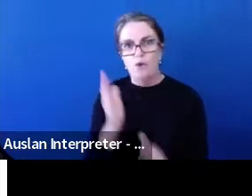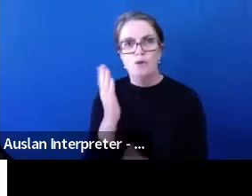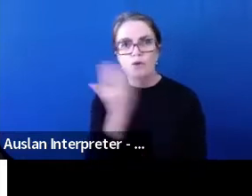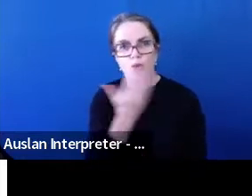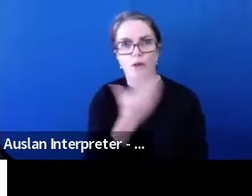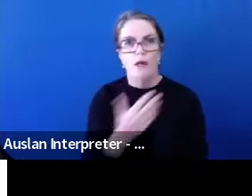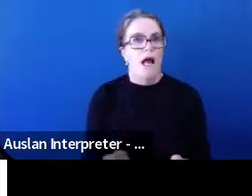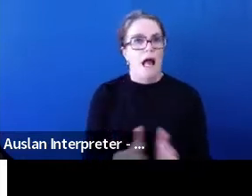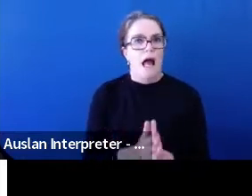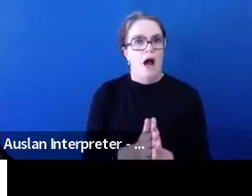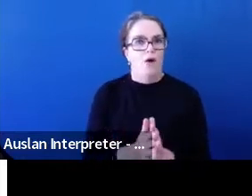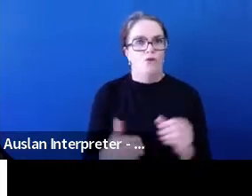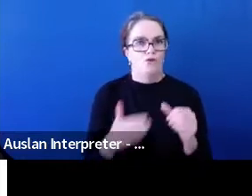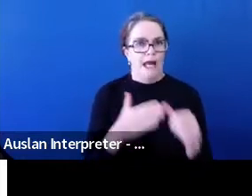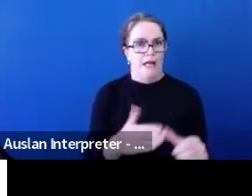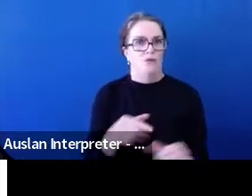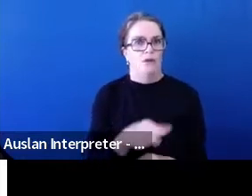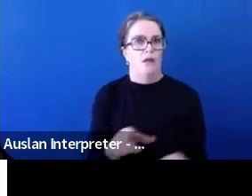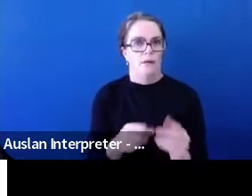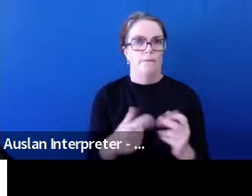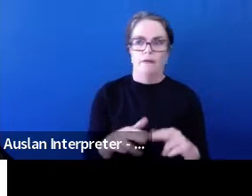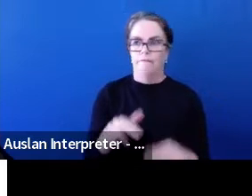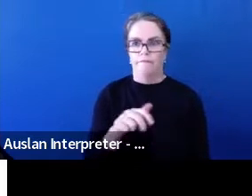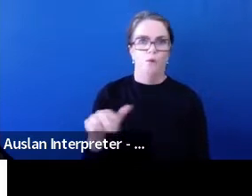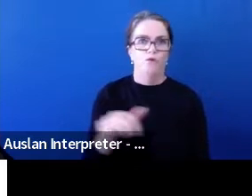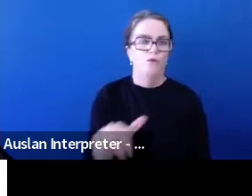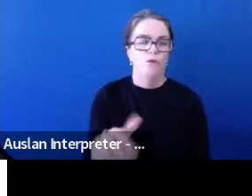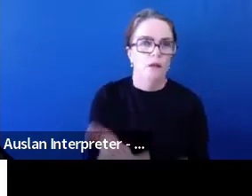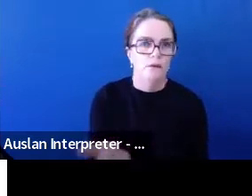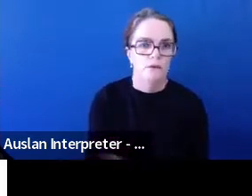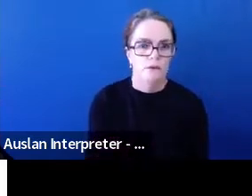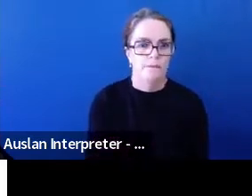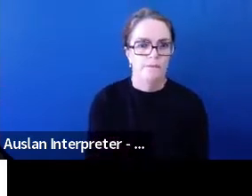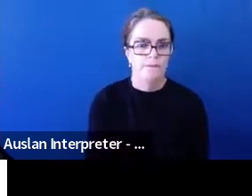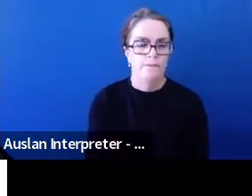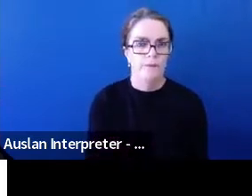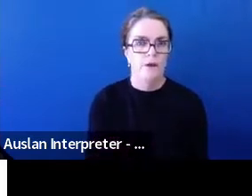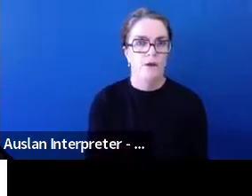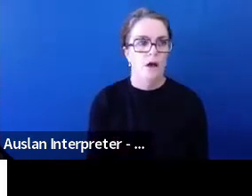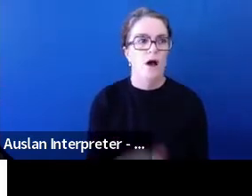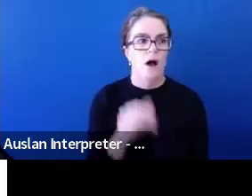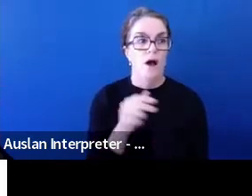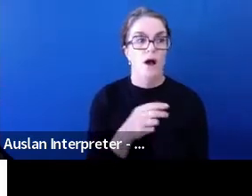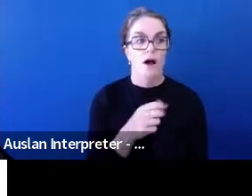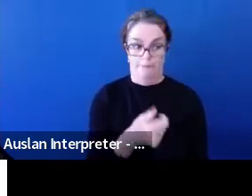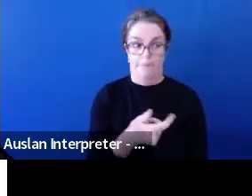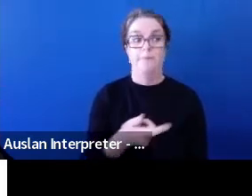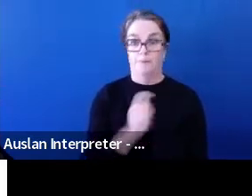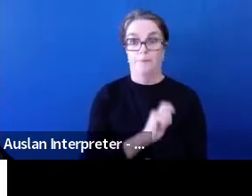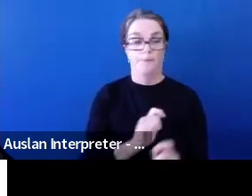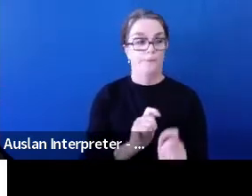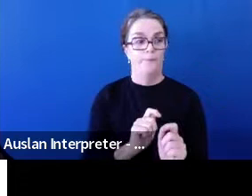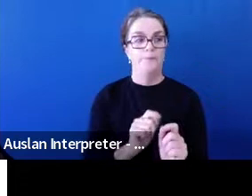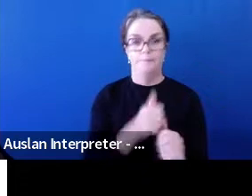you react to them? A common term that was used for me by